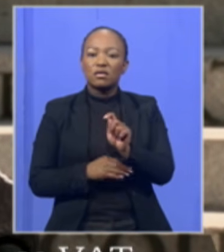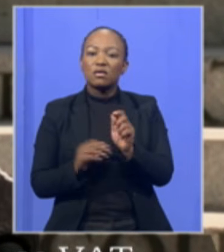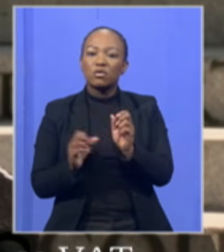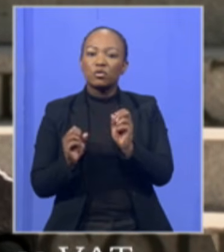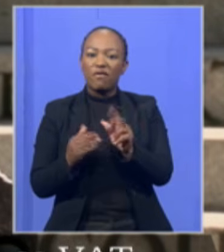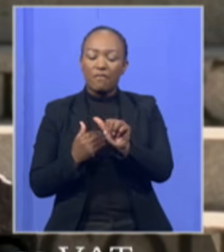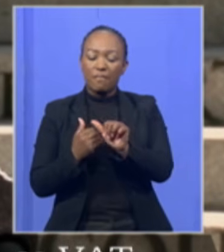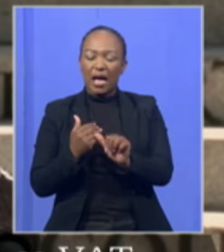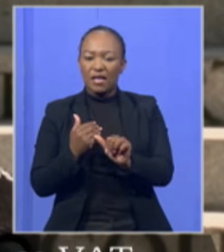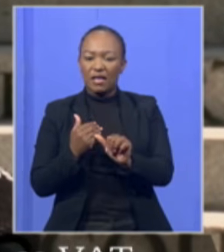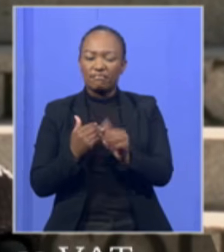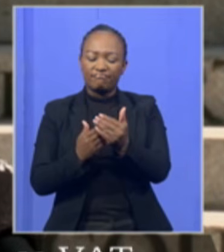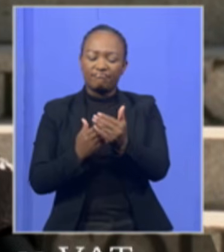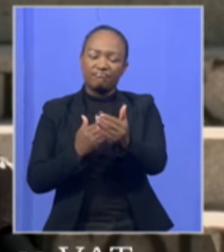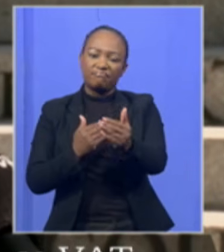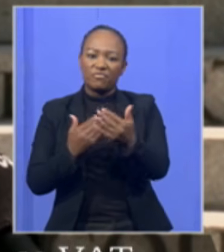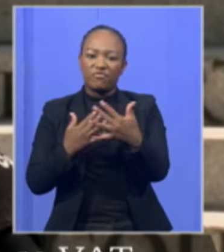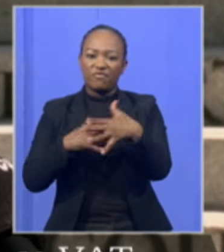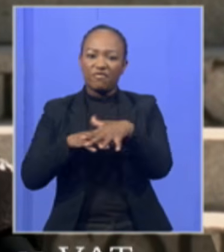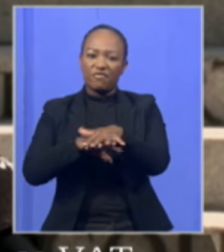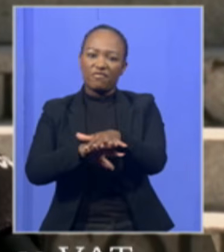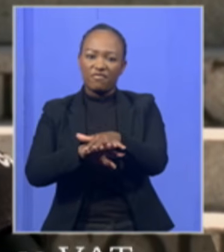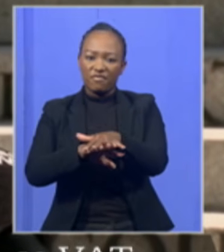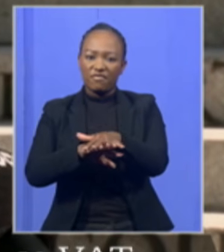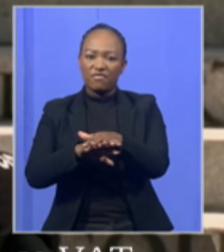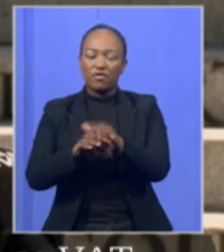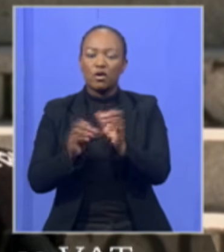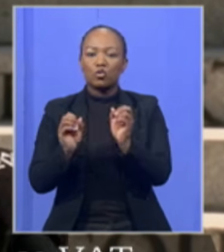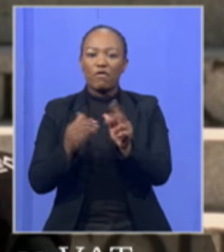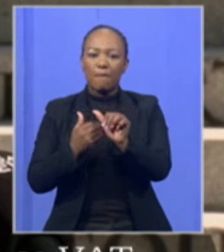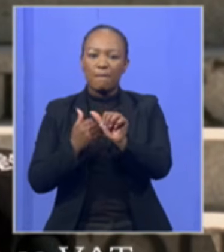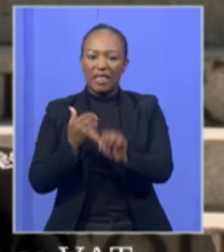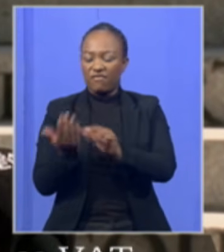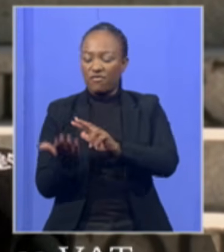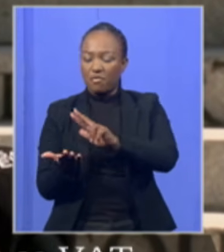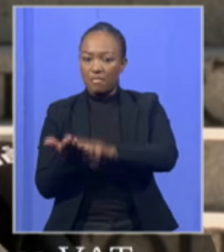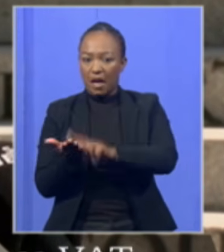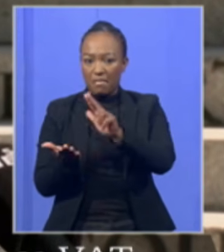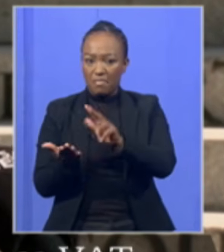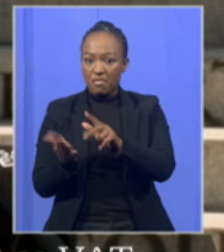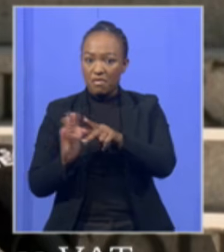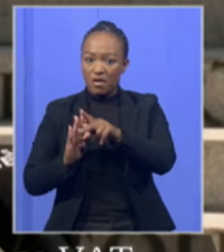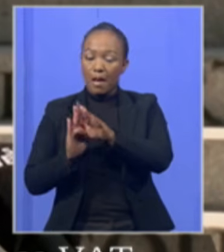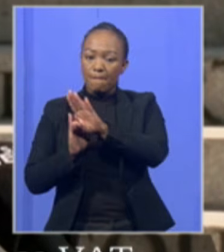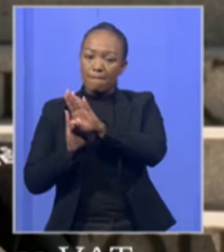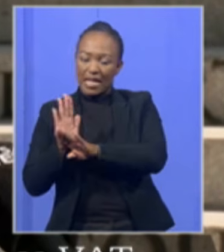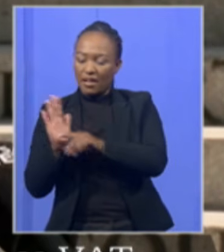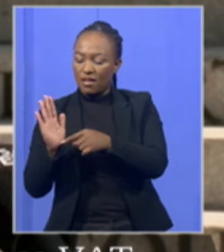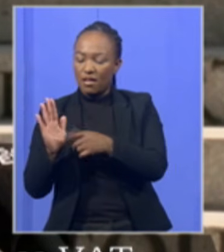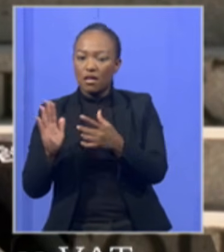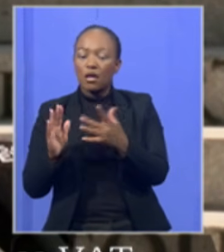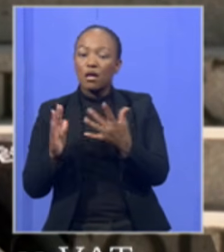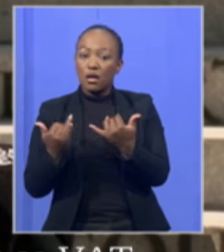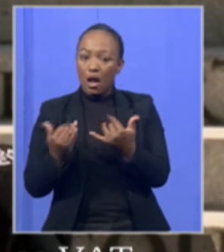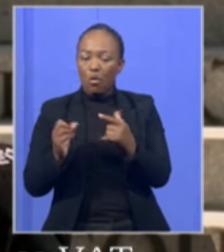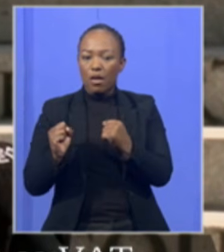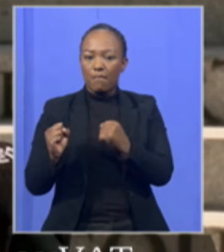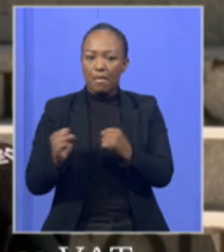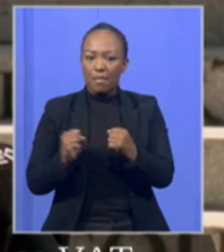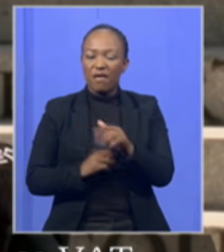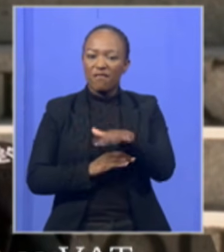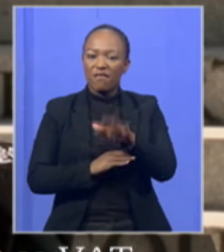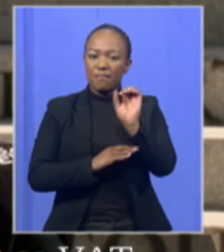effect to that. I mean, to Parliament, to it has 12 months to be able to pass that. So then it will remain 15% as it was